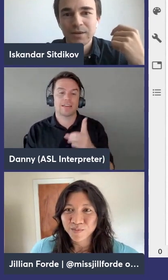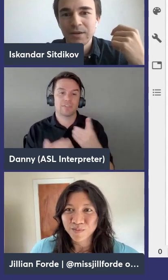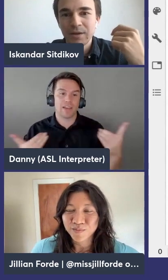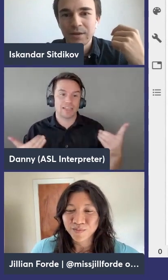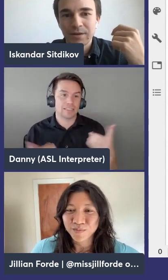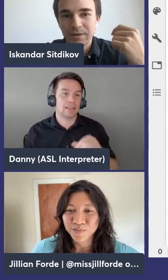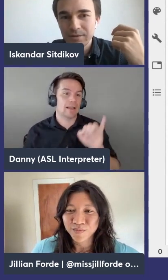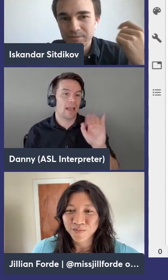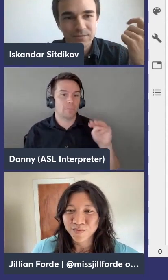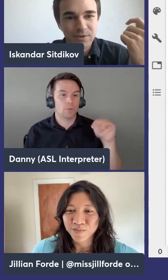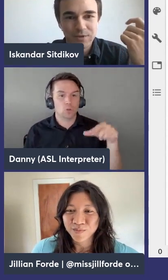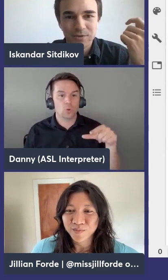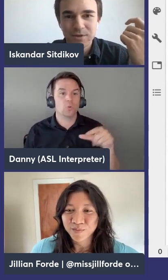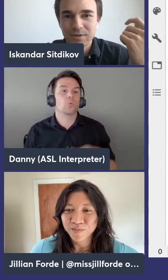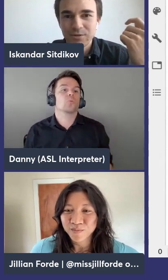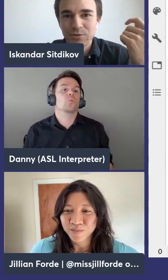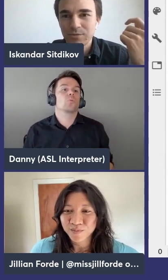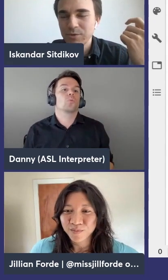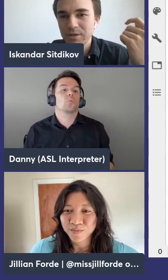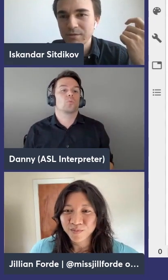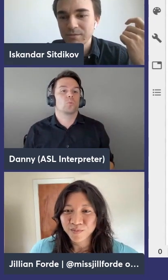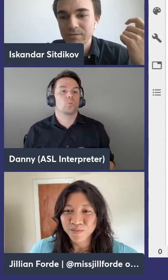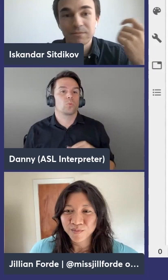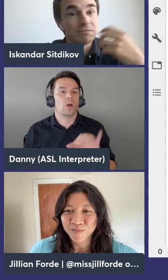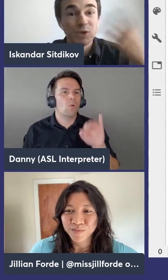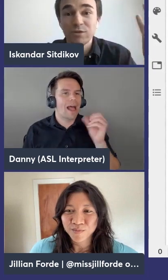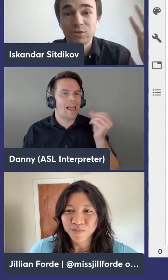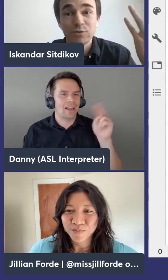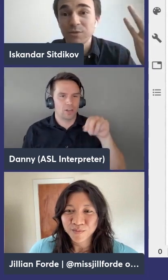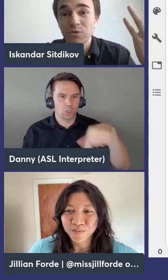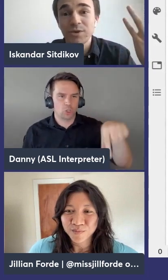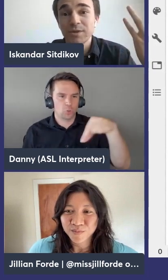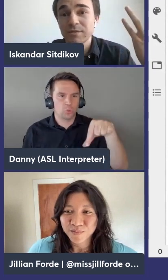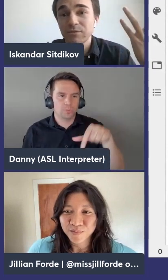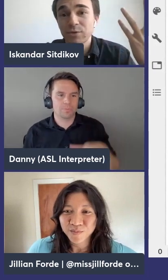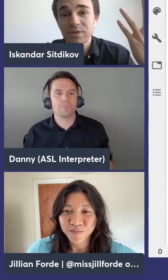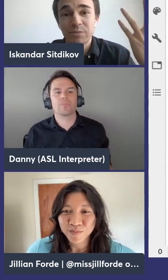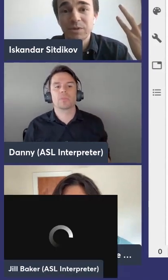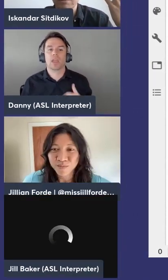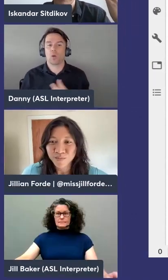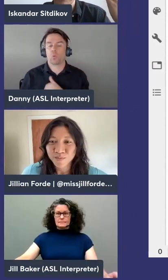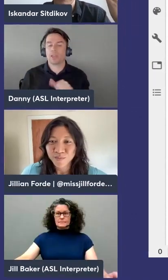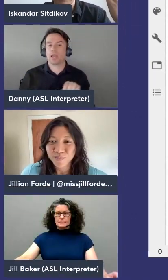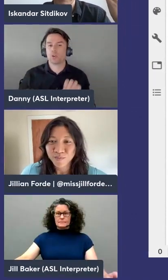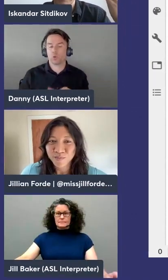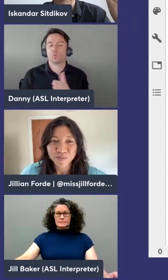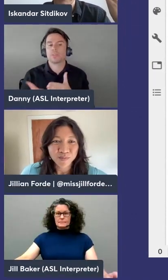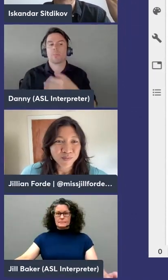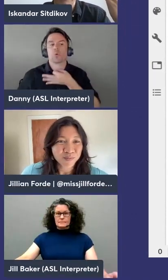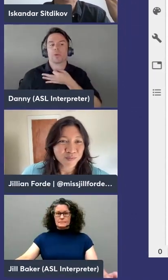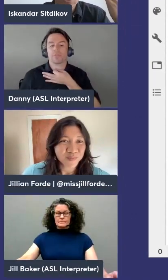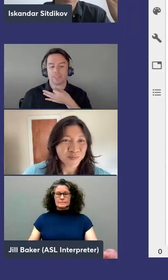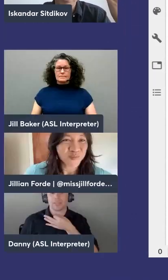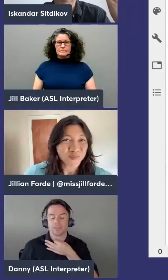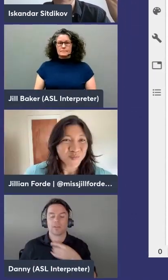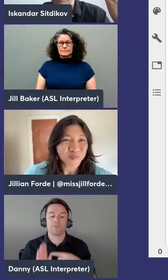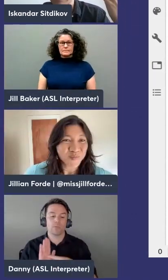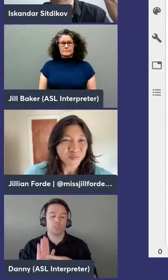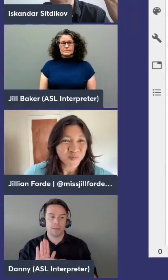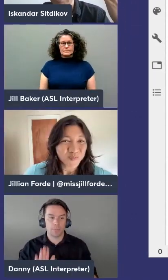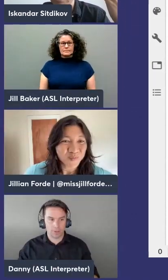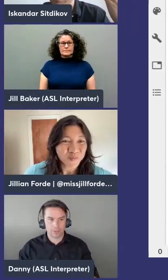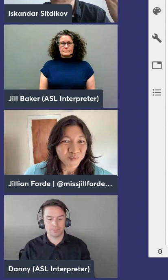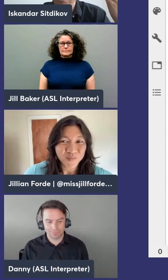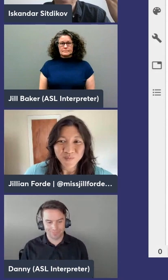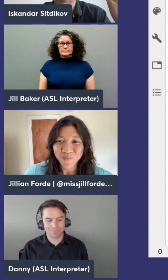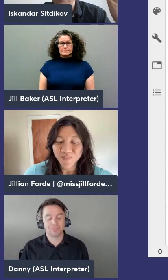Rigetti. Here it is, or we can do some queries. For example, to the backend method,